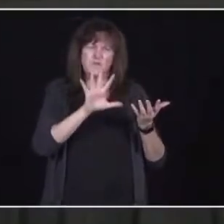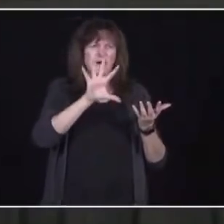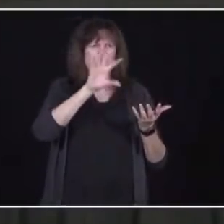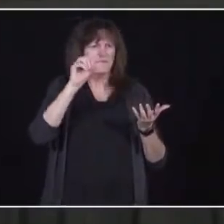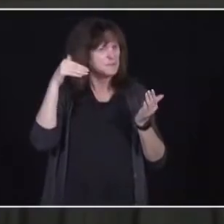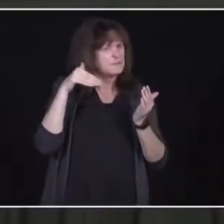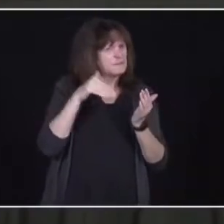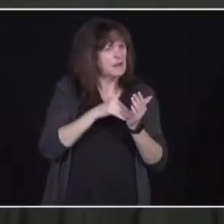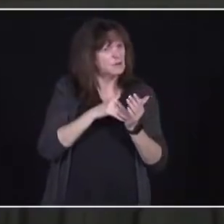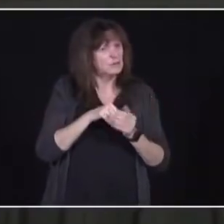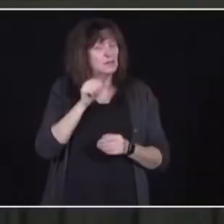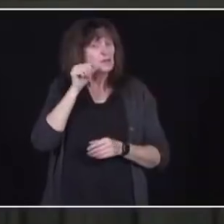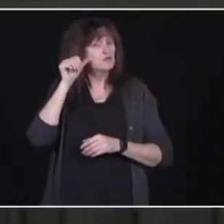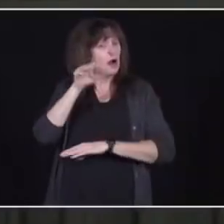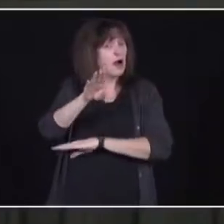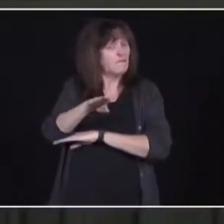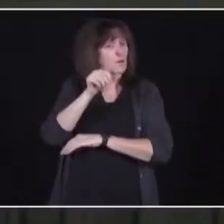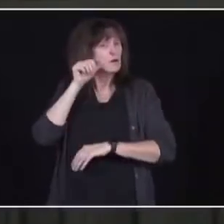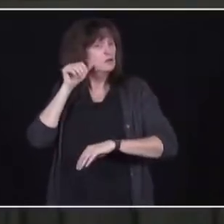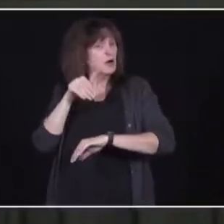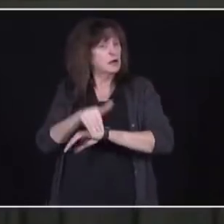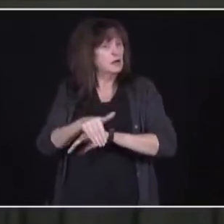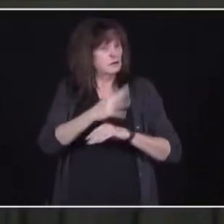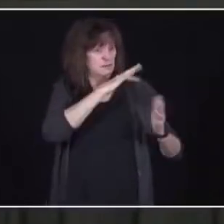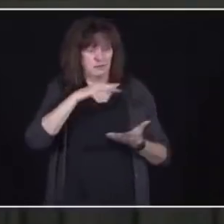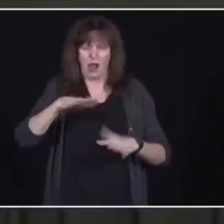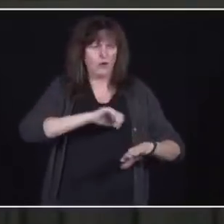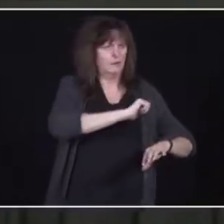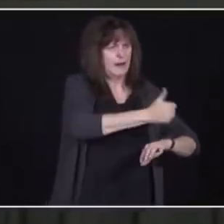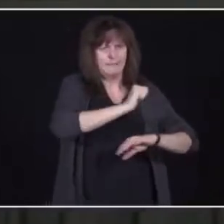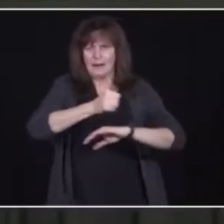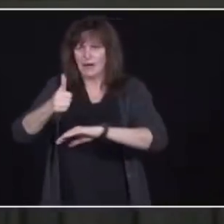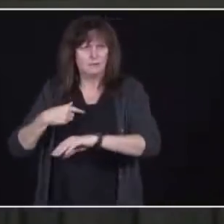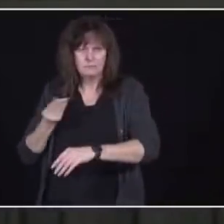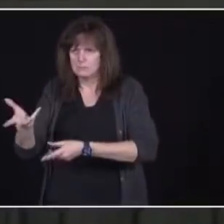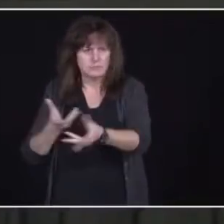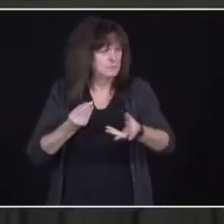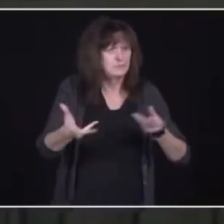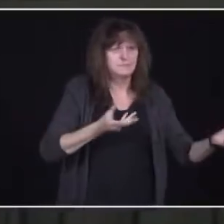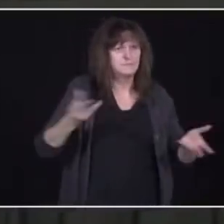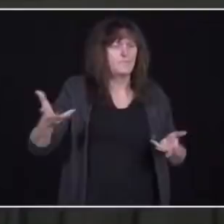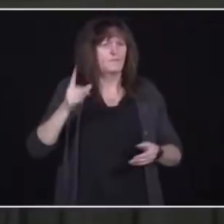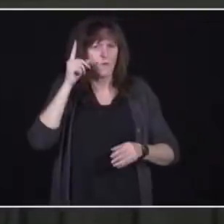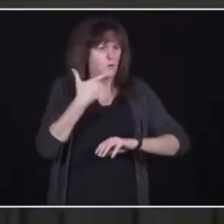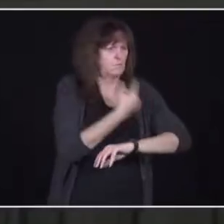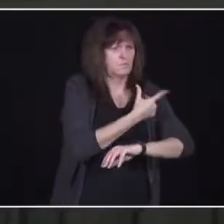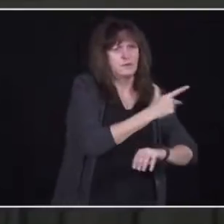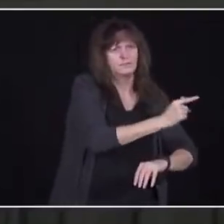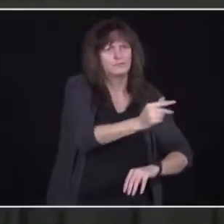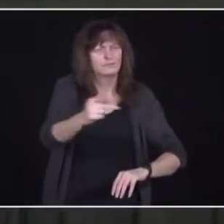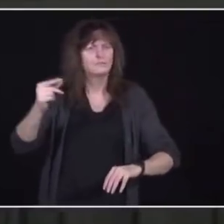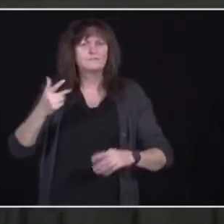and yesterday evening, it was already being put into the arms of people in those first two priority groups, those in most vulnerable